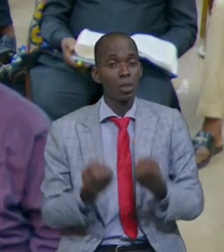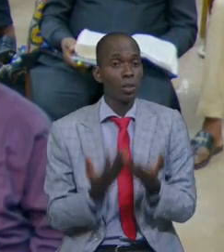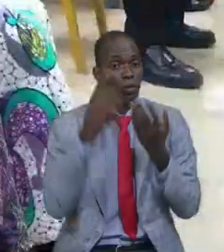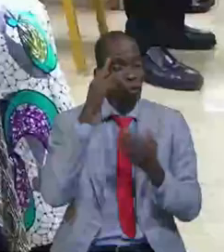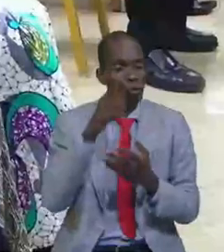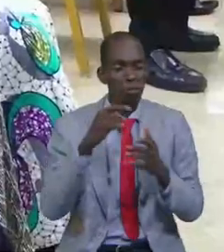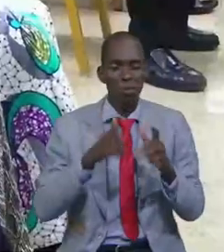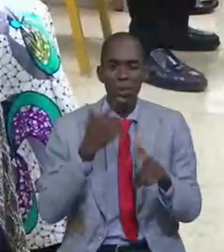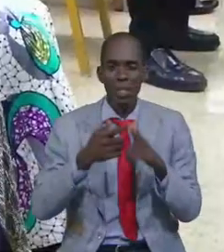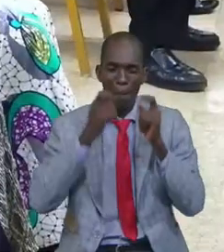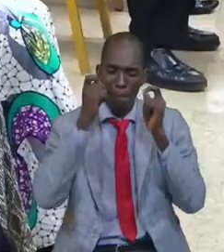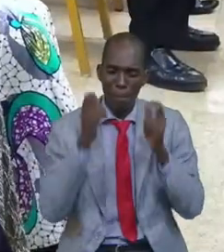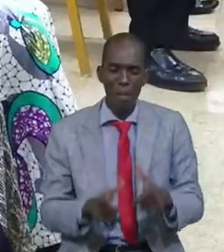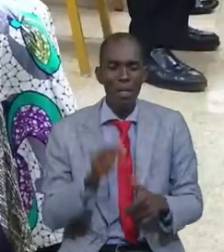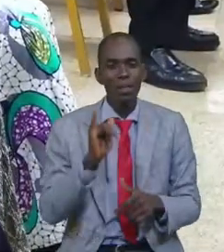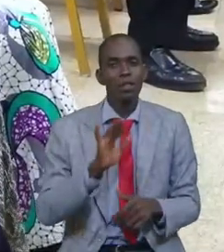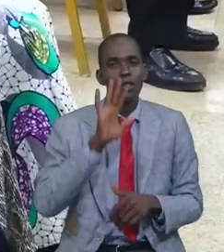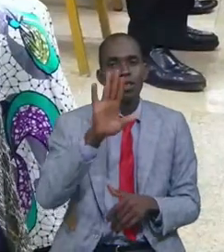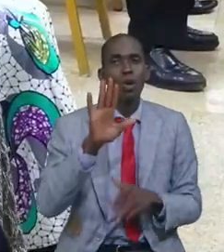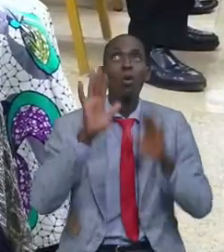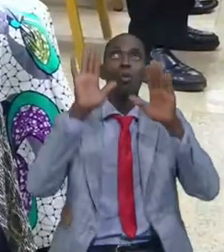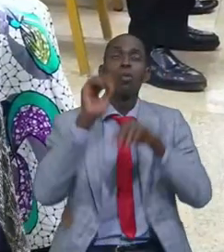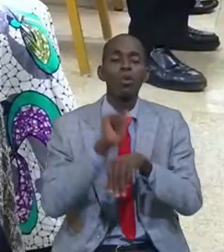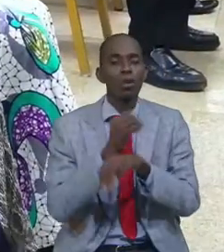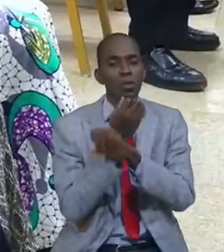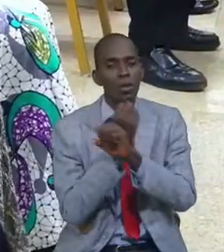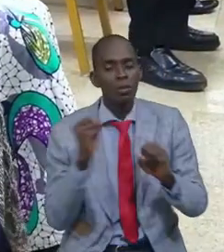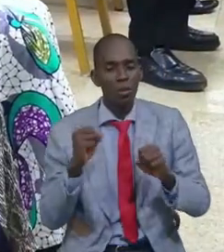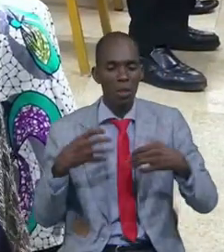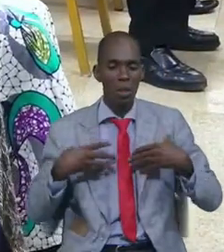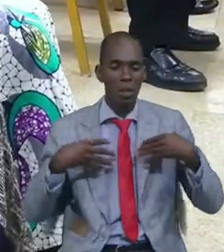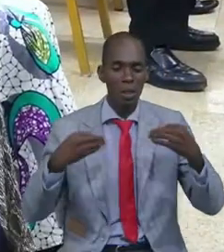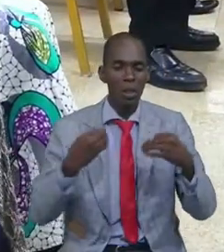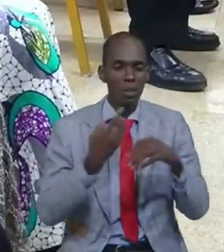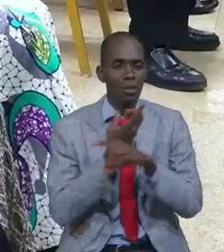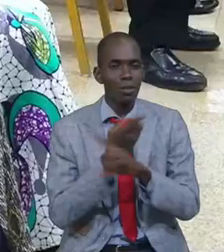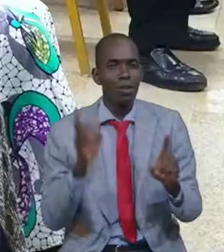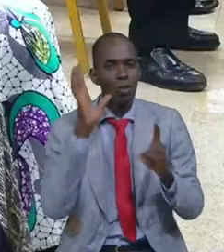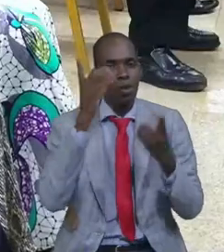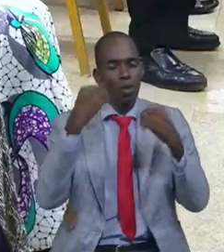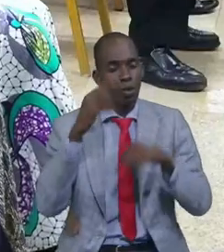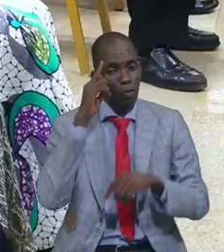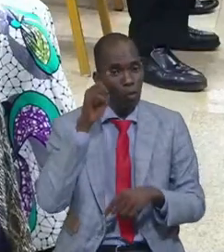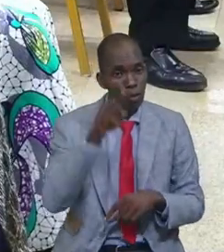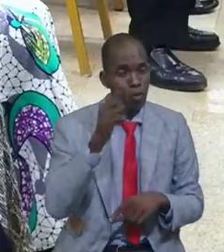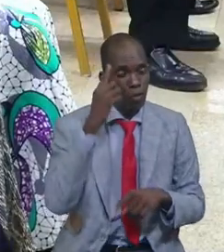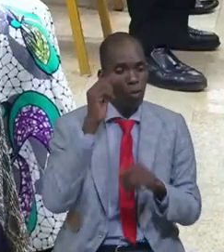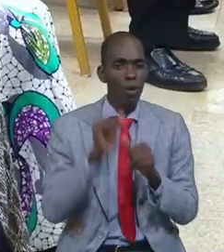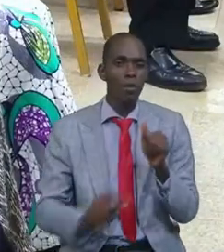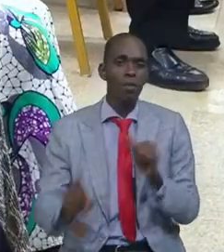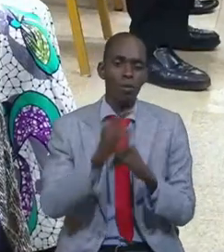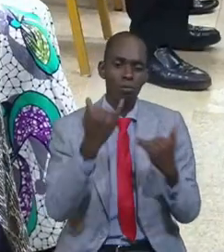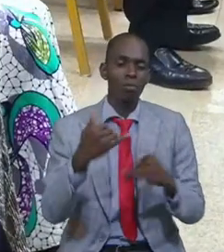will come. Your miracle of healing will come. And deliverance will come for you, for everyone tonight,